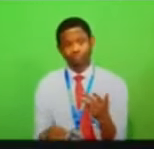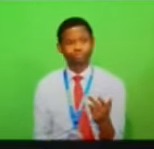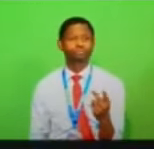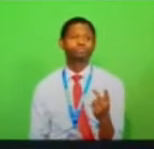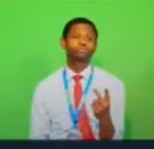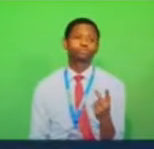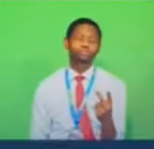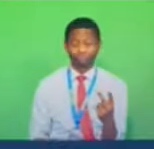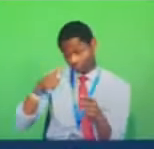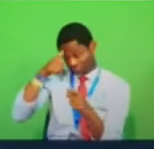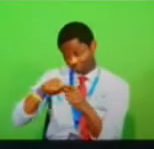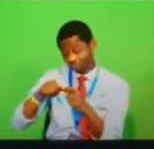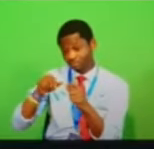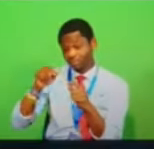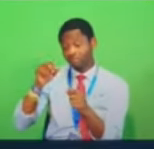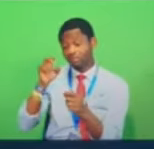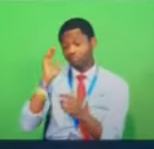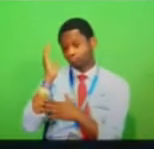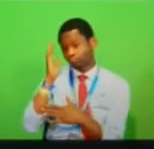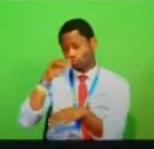Remember, I am speaking on our world today.